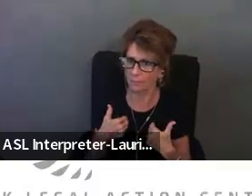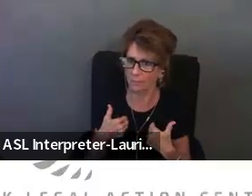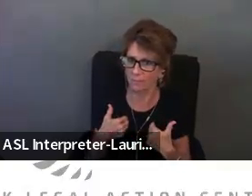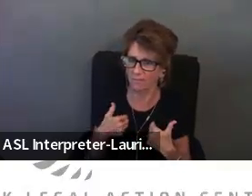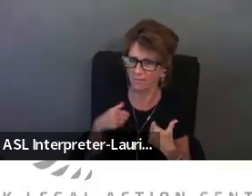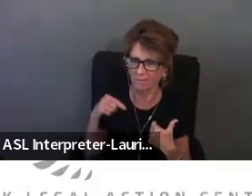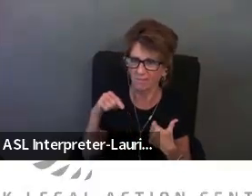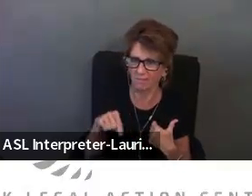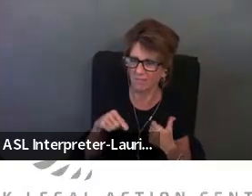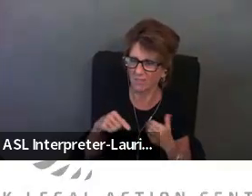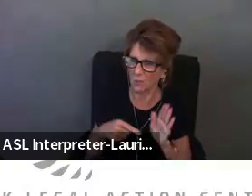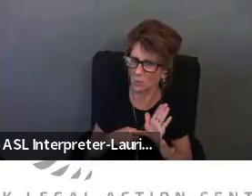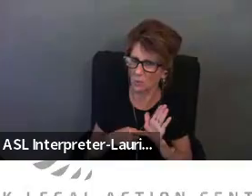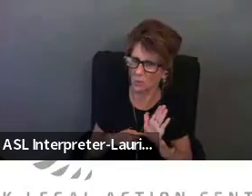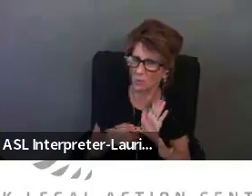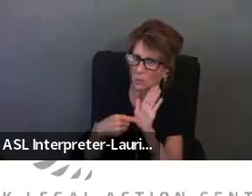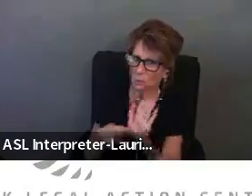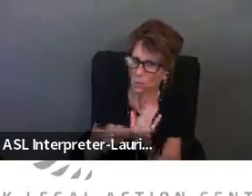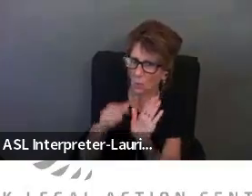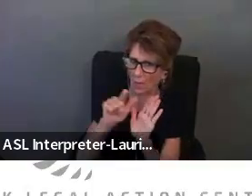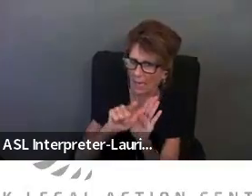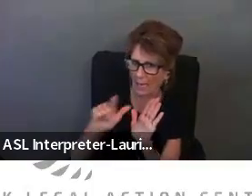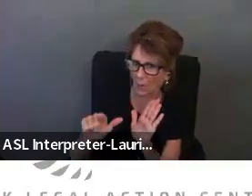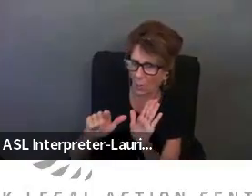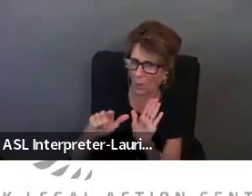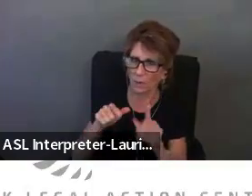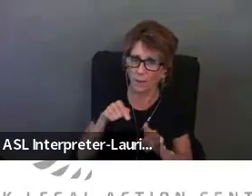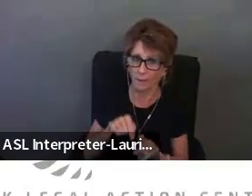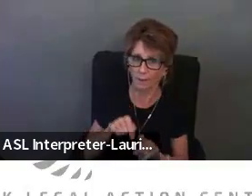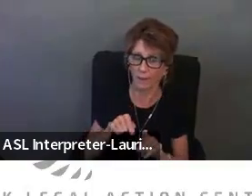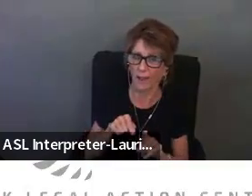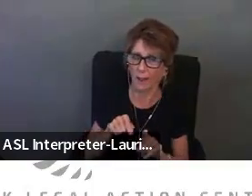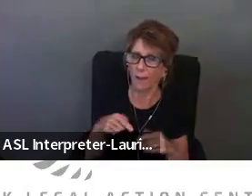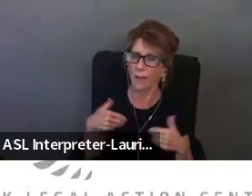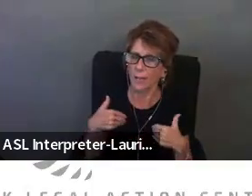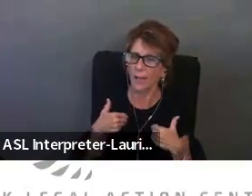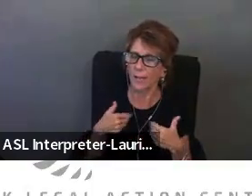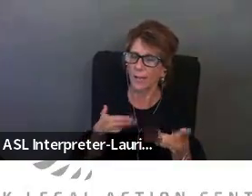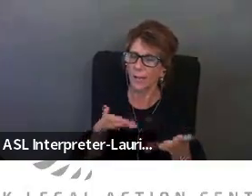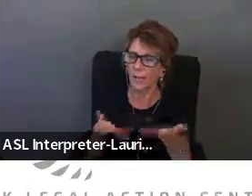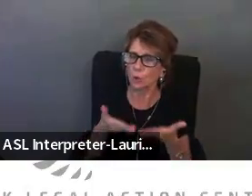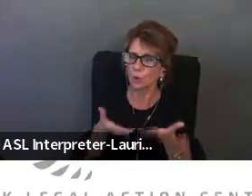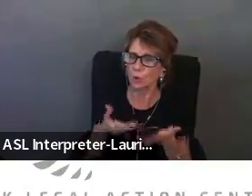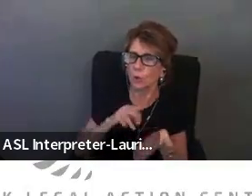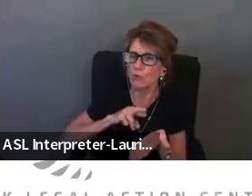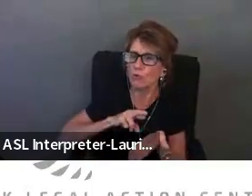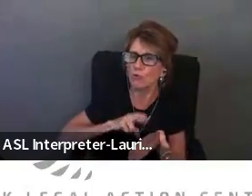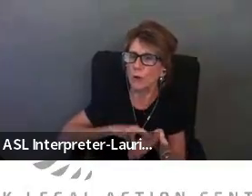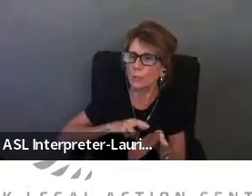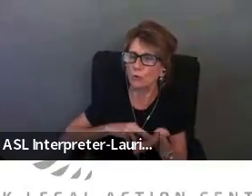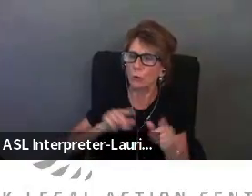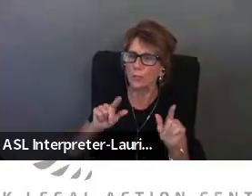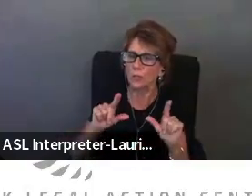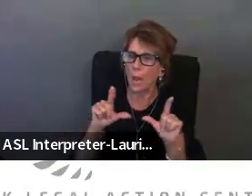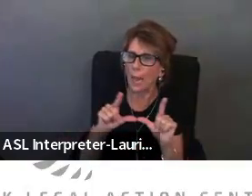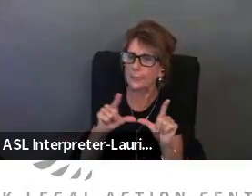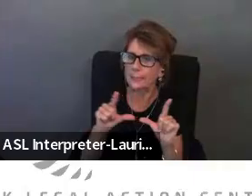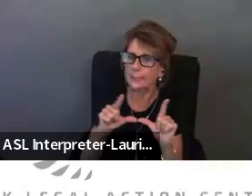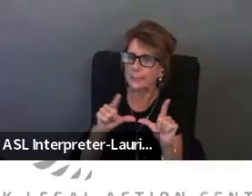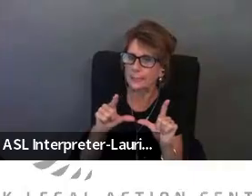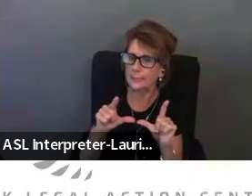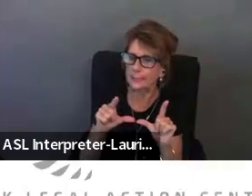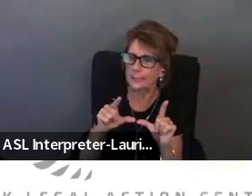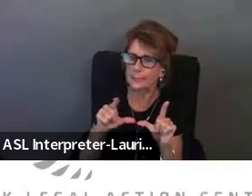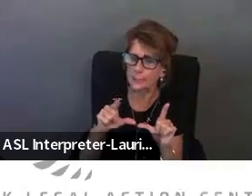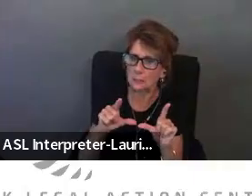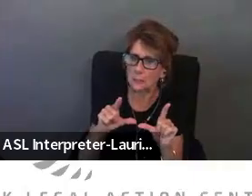right now, the registration for the service animal is something useful that you put forward. It is not